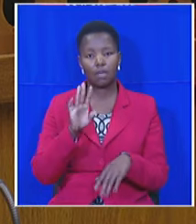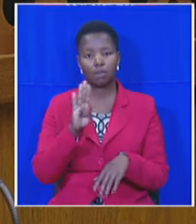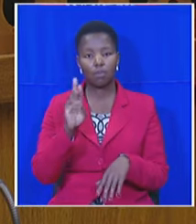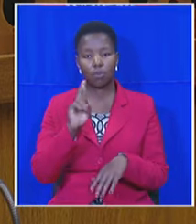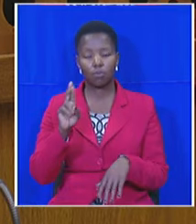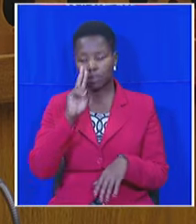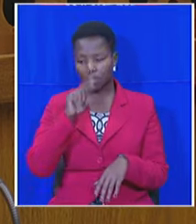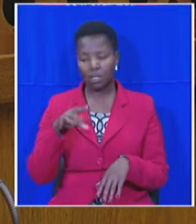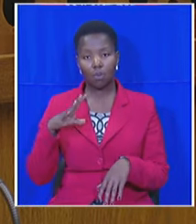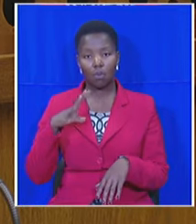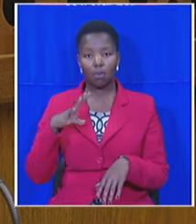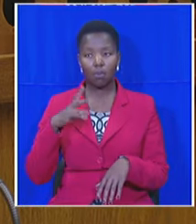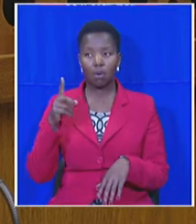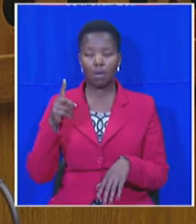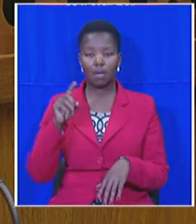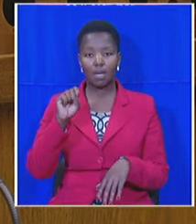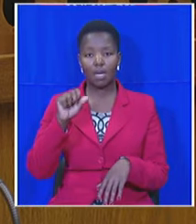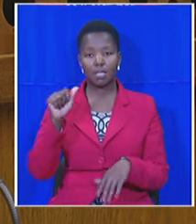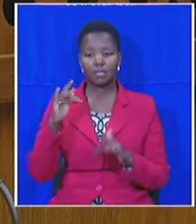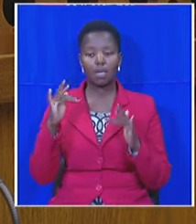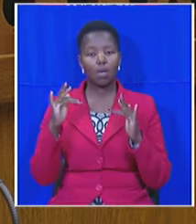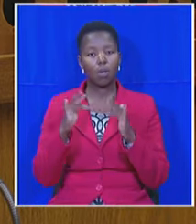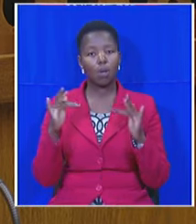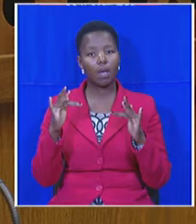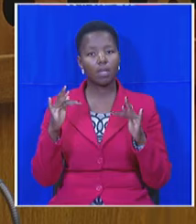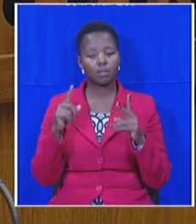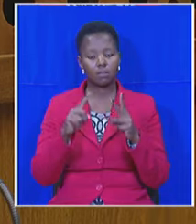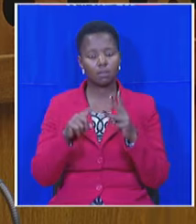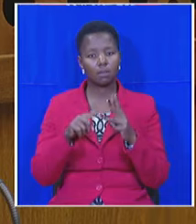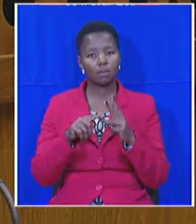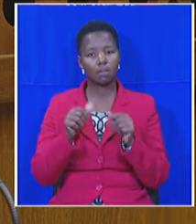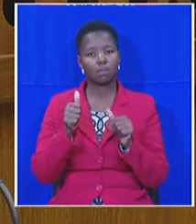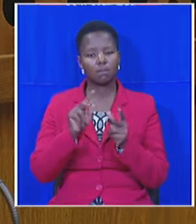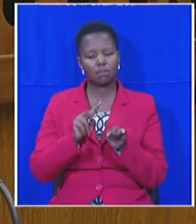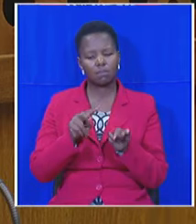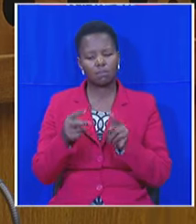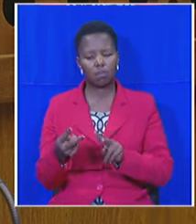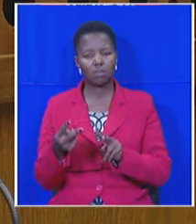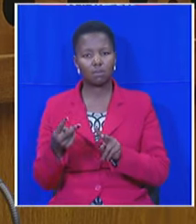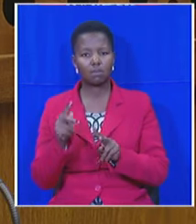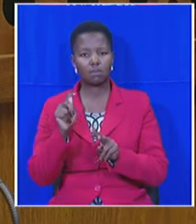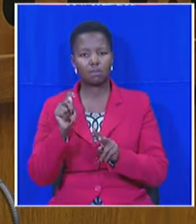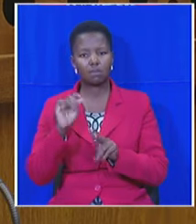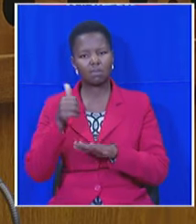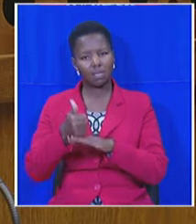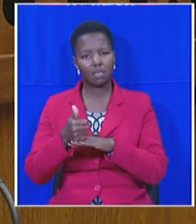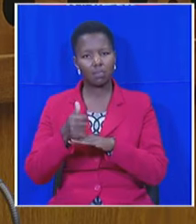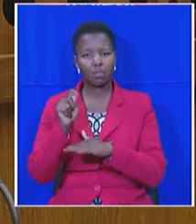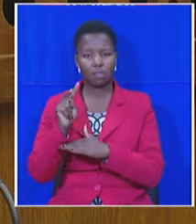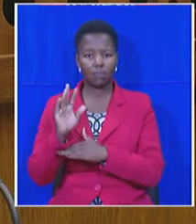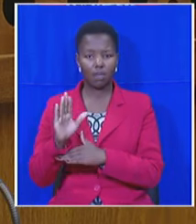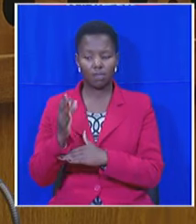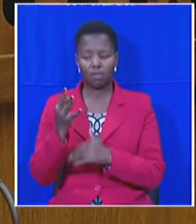just to effectively fund the SA Connect and the broadcast digital migration programs over the next 3 years. But